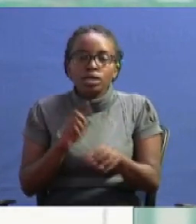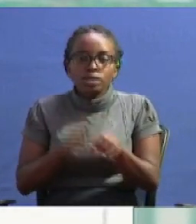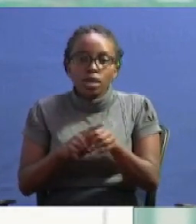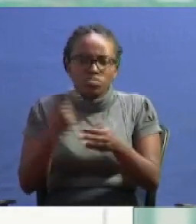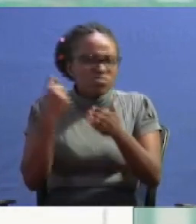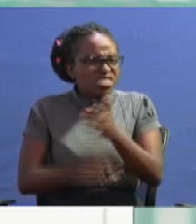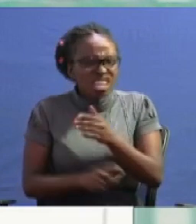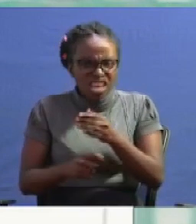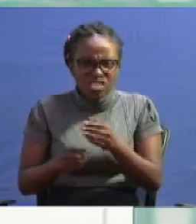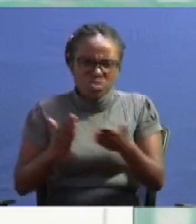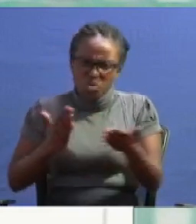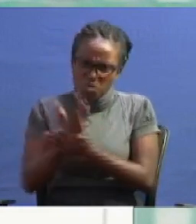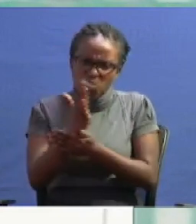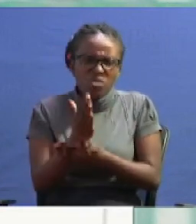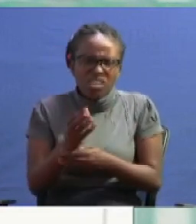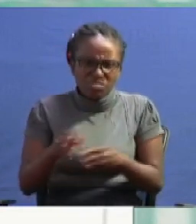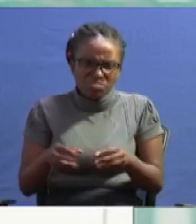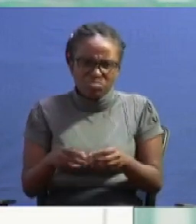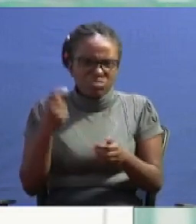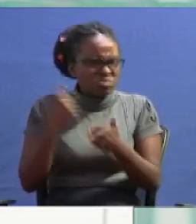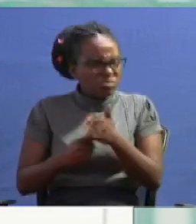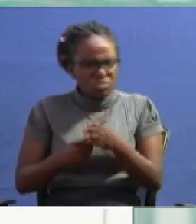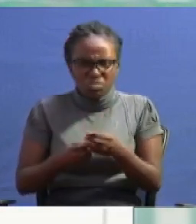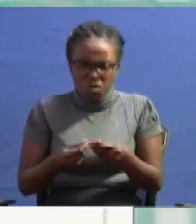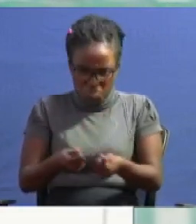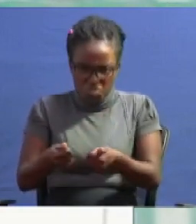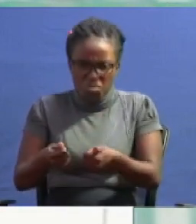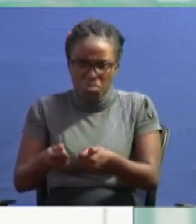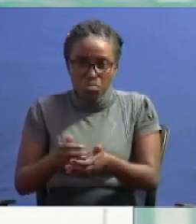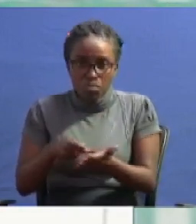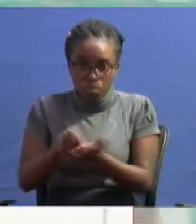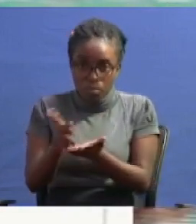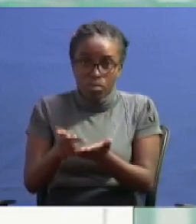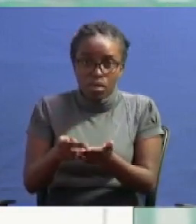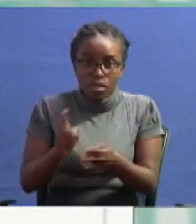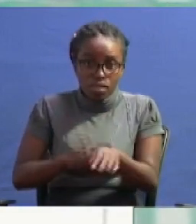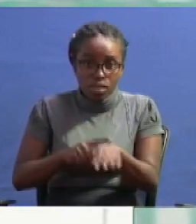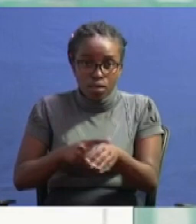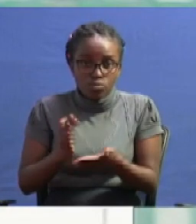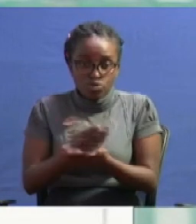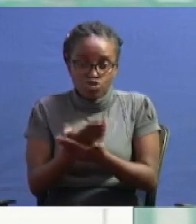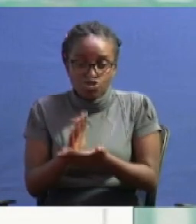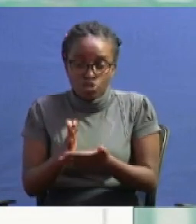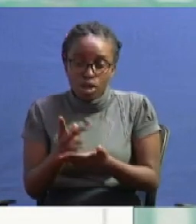the 5.7 million taxpayers, to share the burden of these 22 million